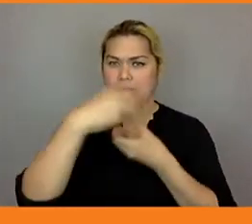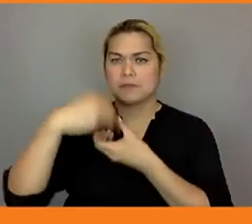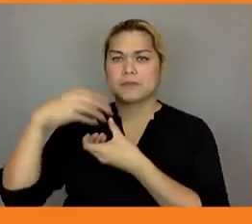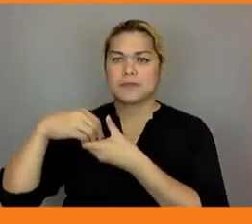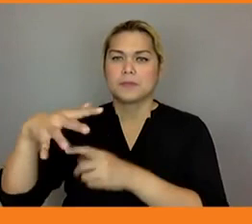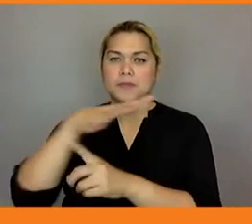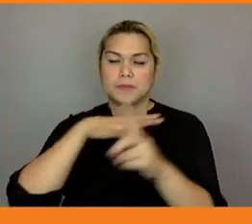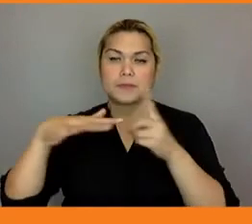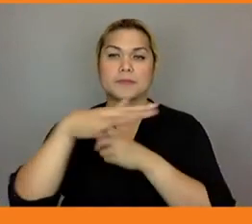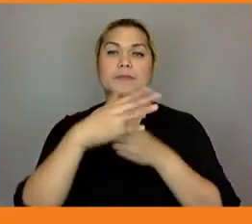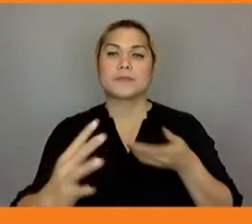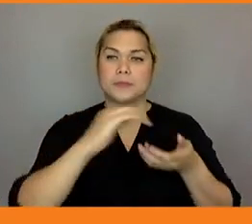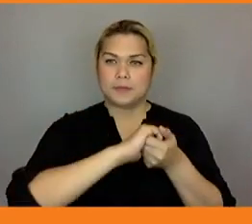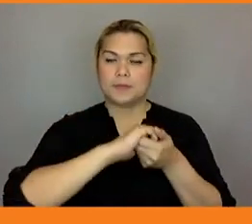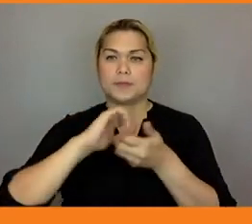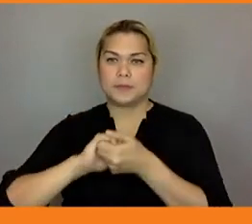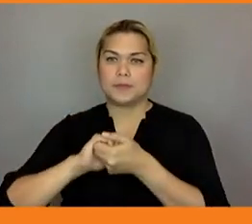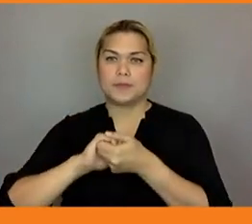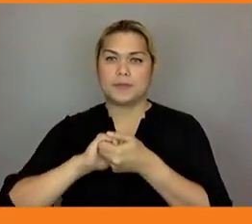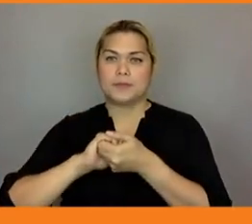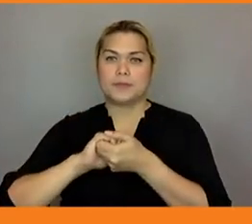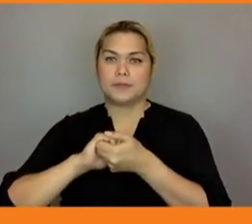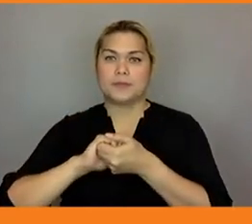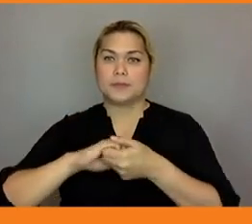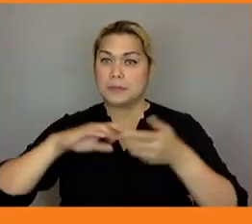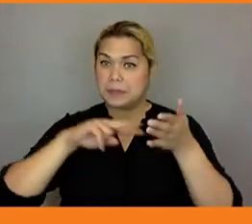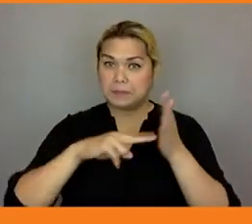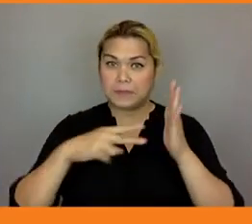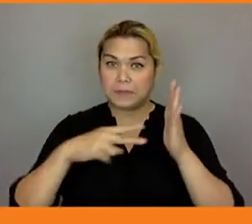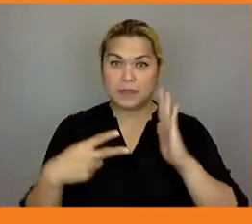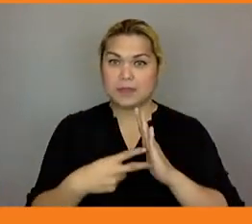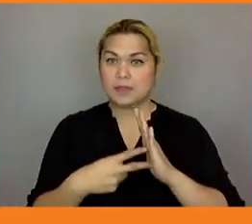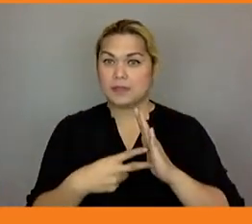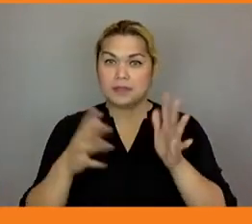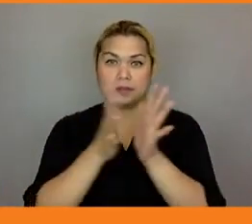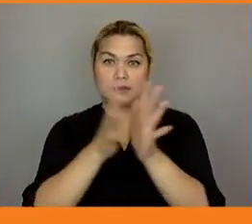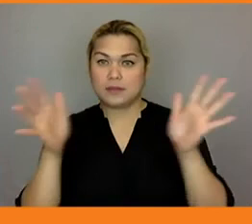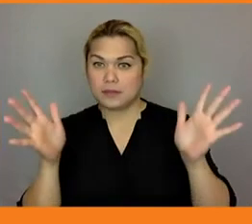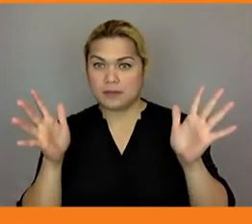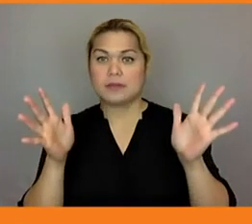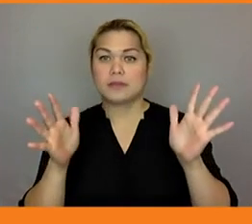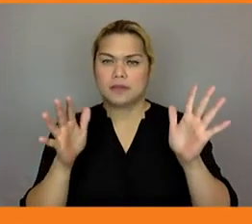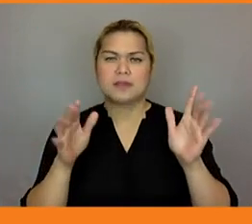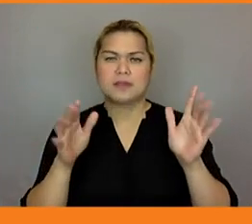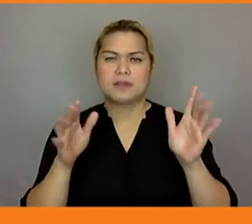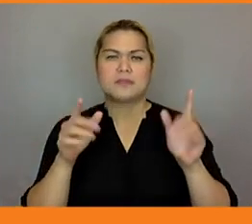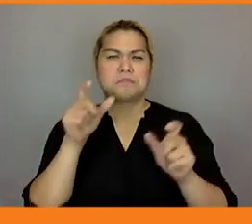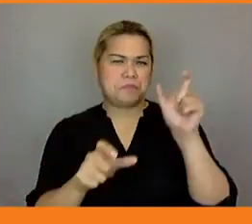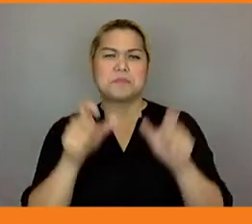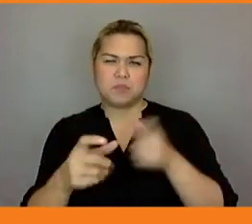So wider scope of people would be involved, should be involved. And